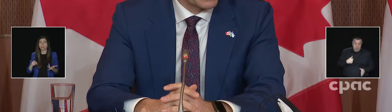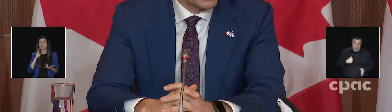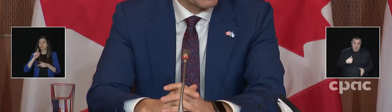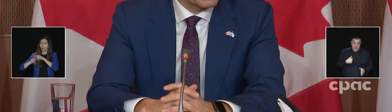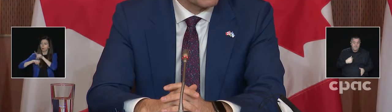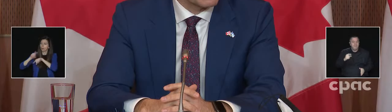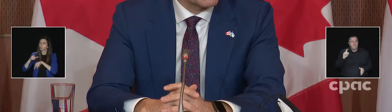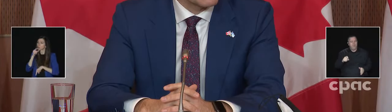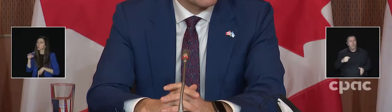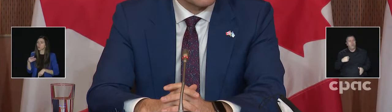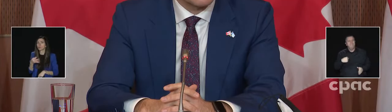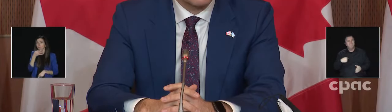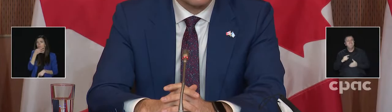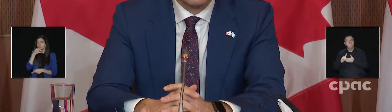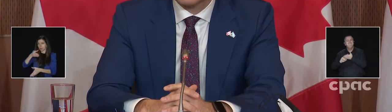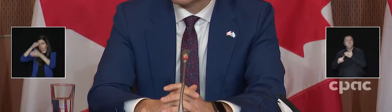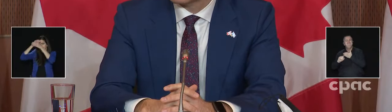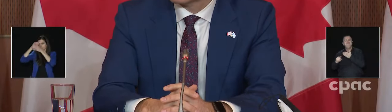is being claimed.